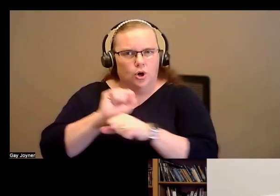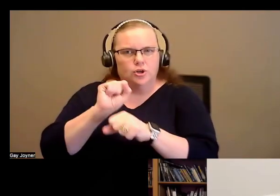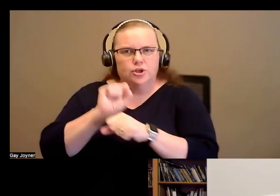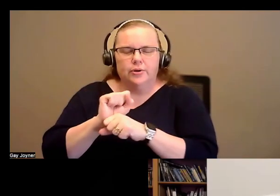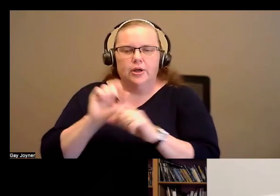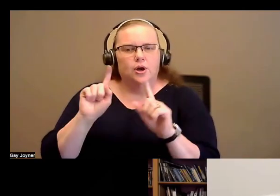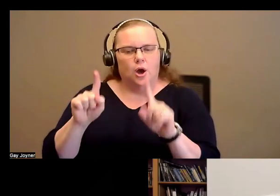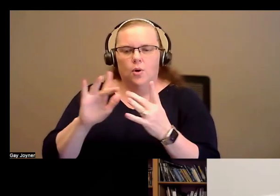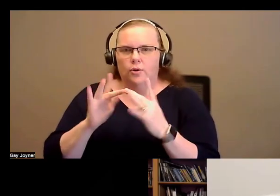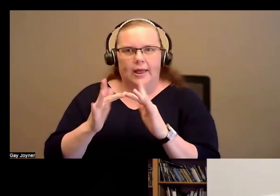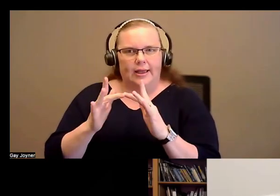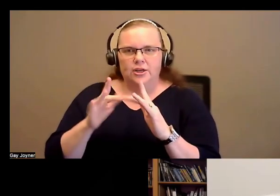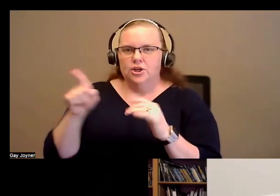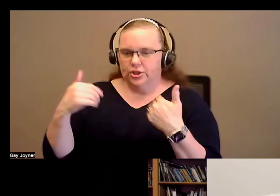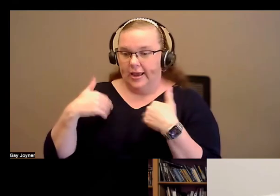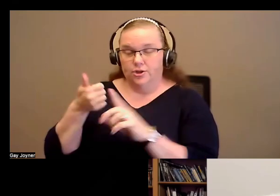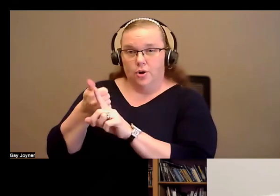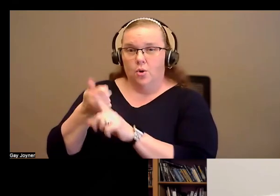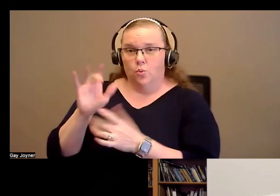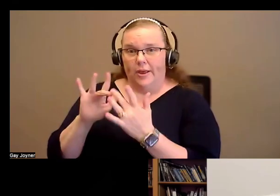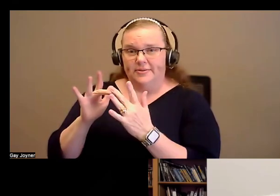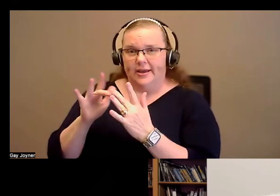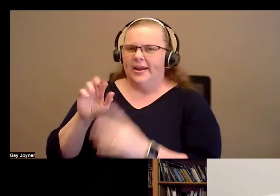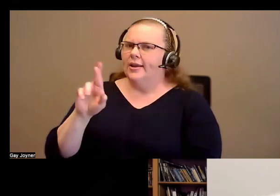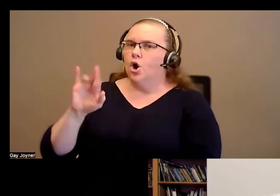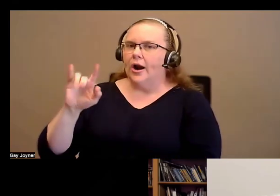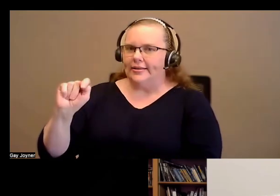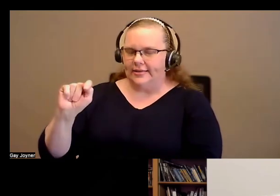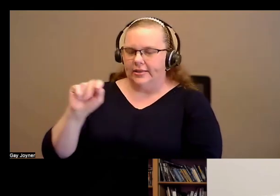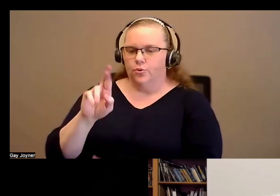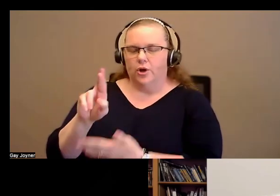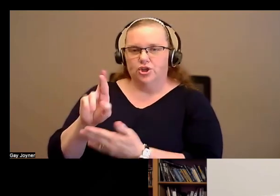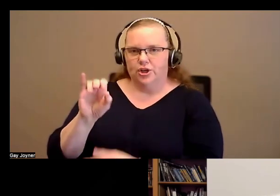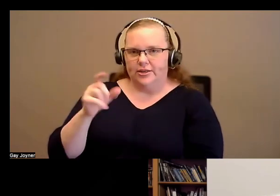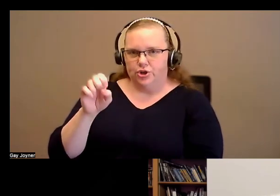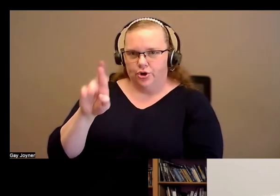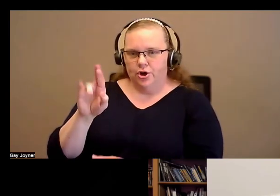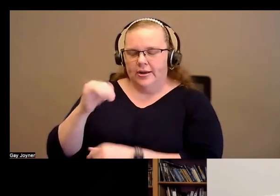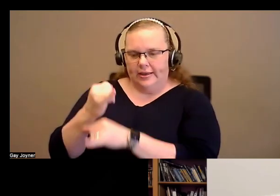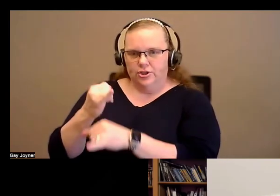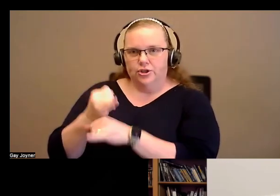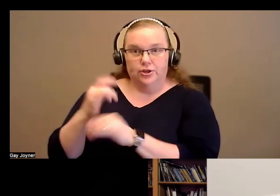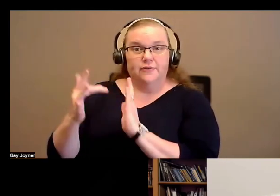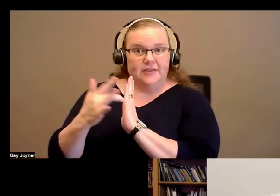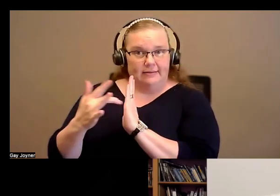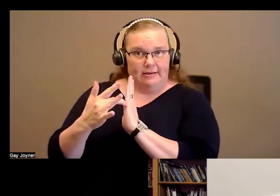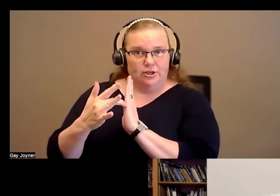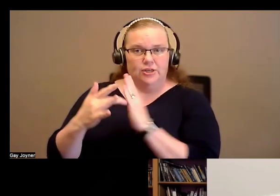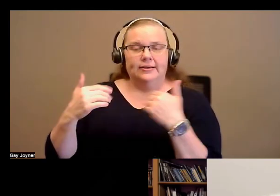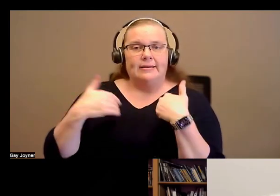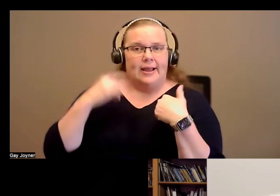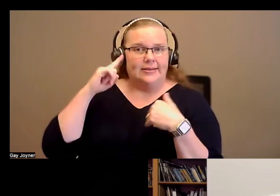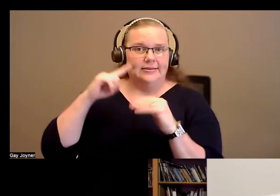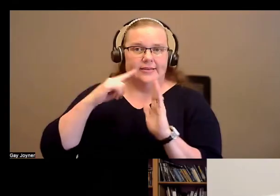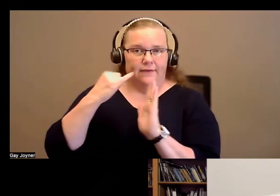her works. You can go online. She has her own website, and RIT, the Rochester Institute of